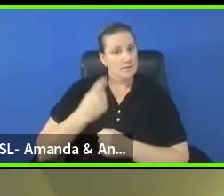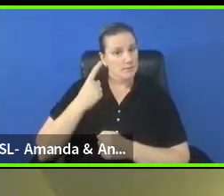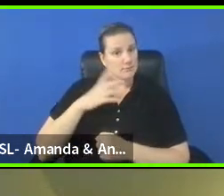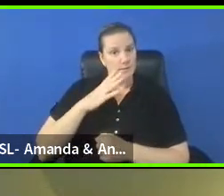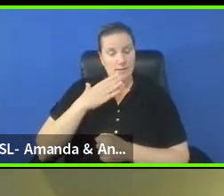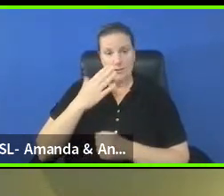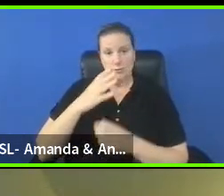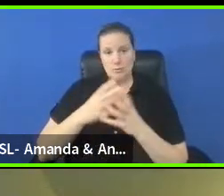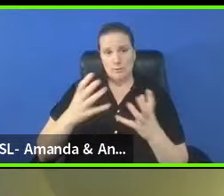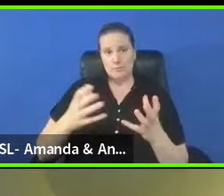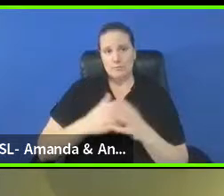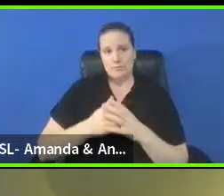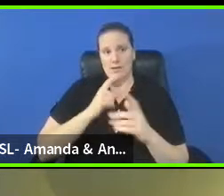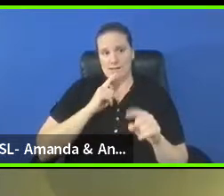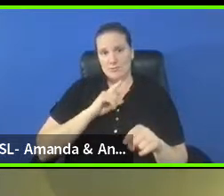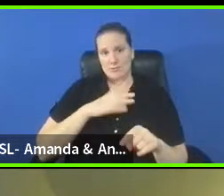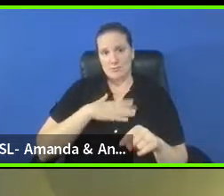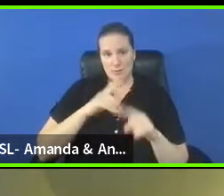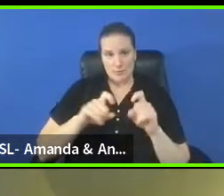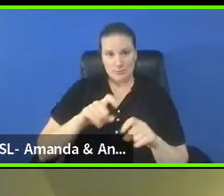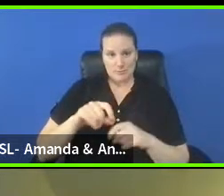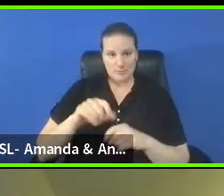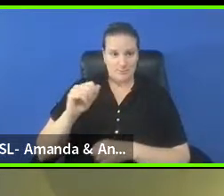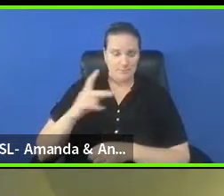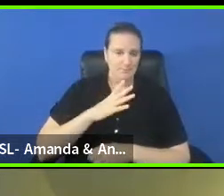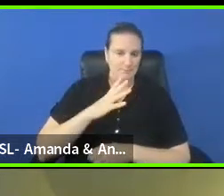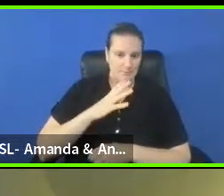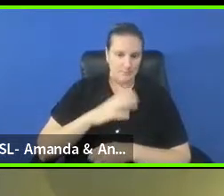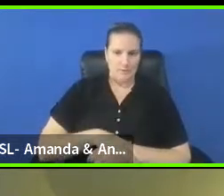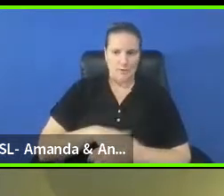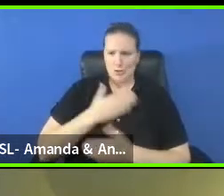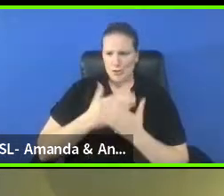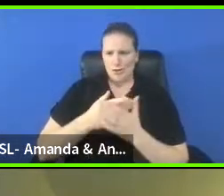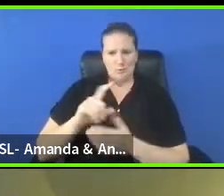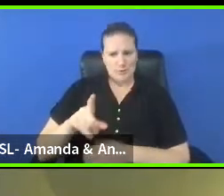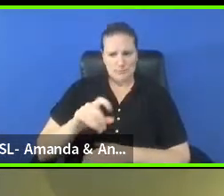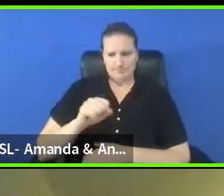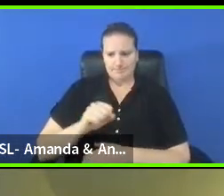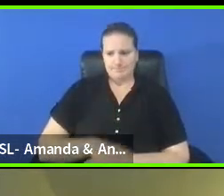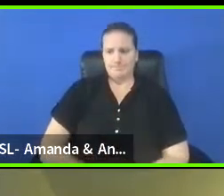much for answering all my questions. Oh, no, good questions.